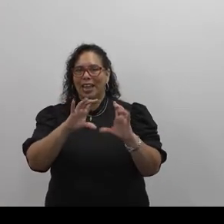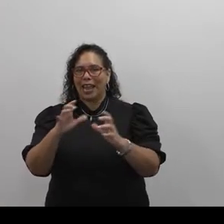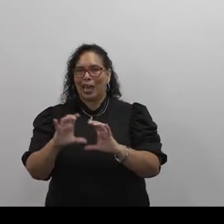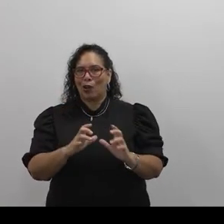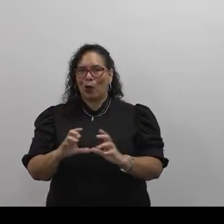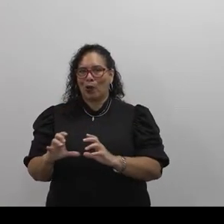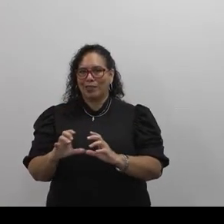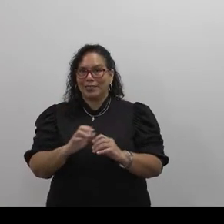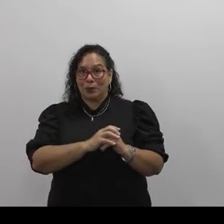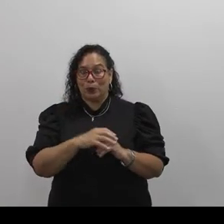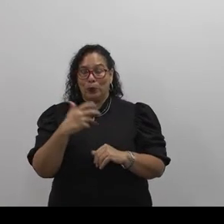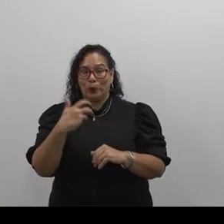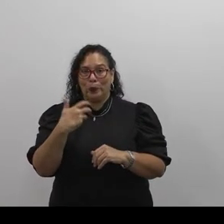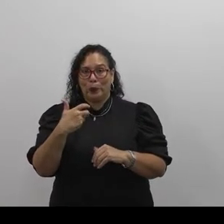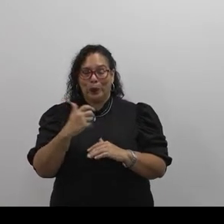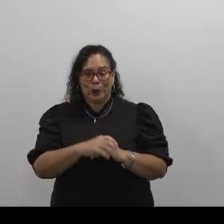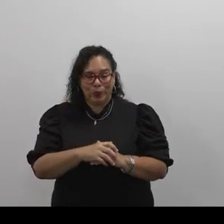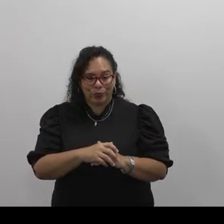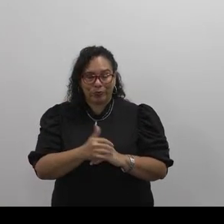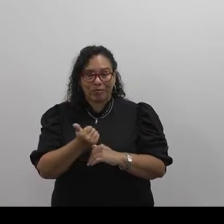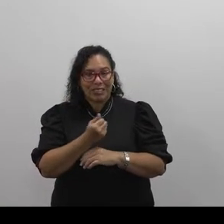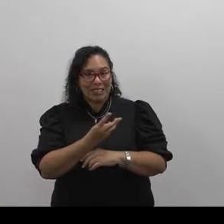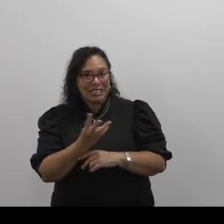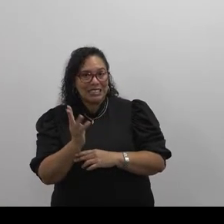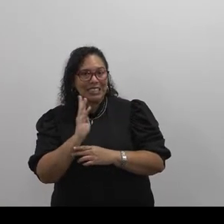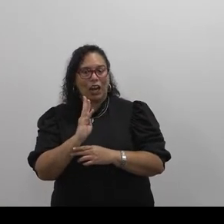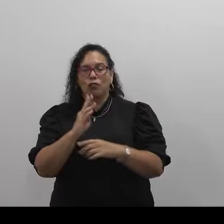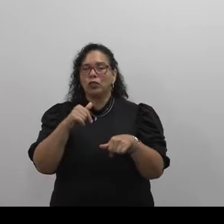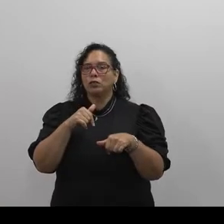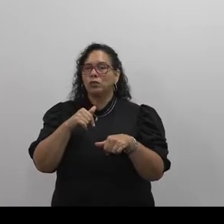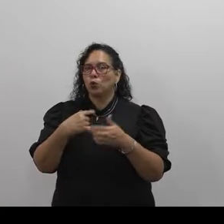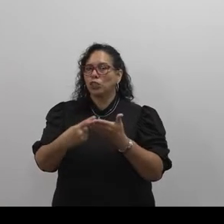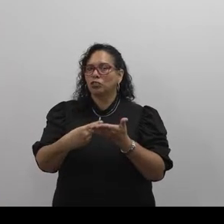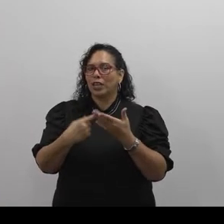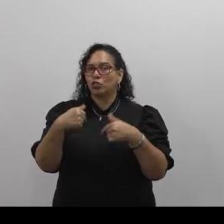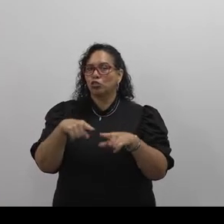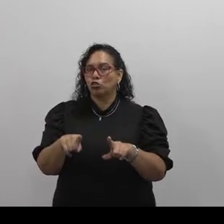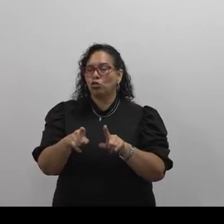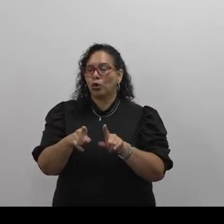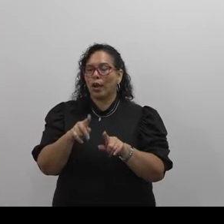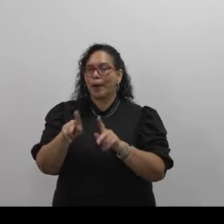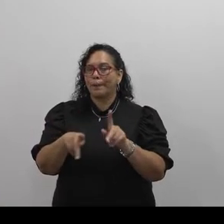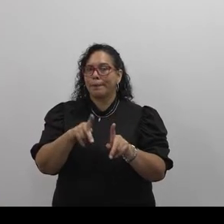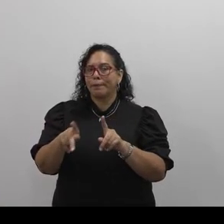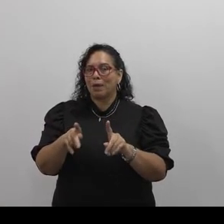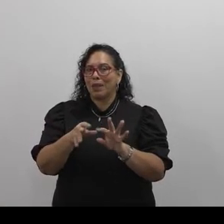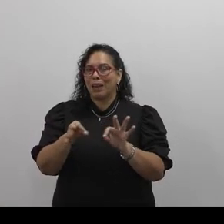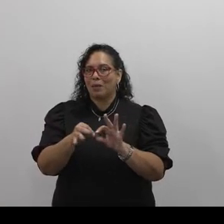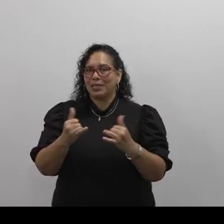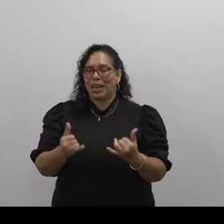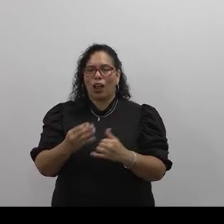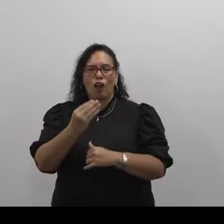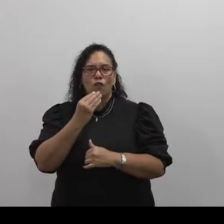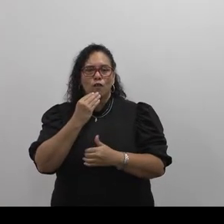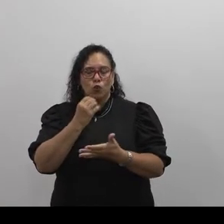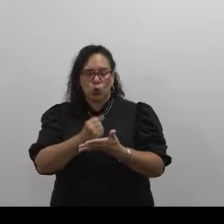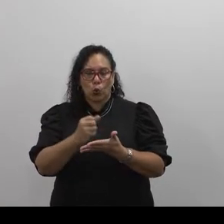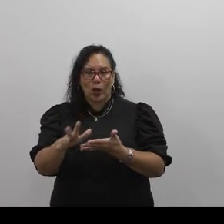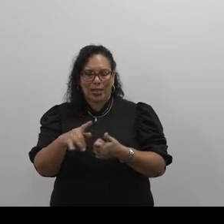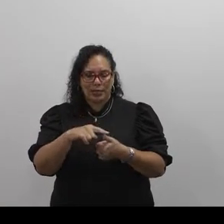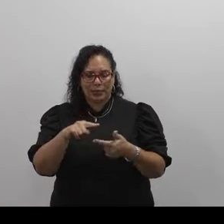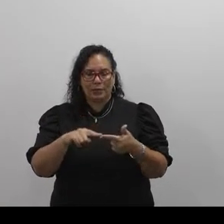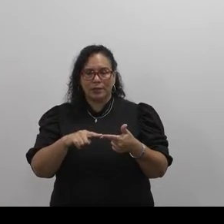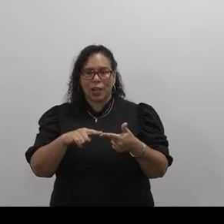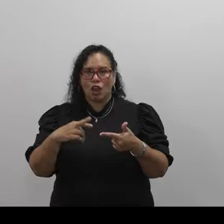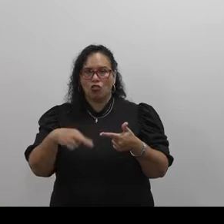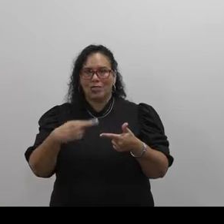on the sustainability front, right? And several of those were addressed during public comment today. So addressing food waste, addressing recycling